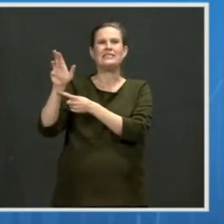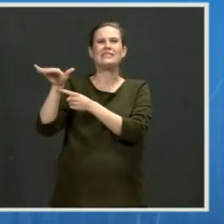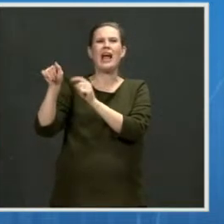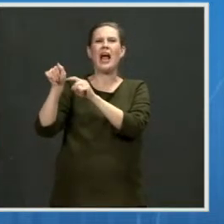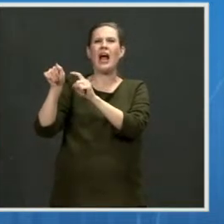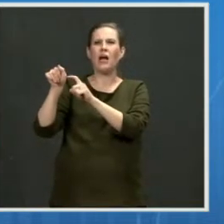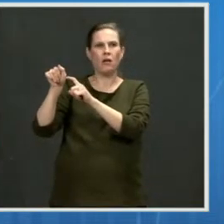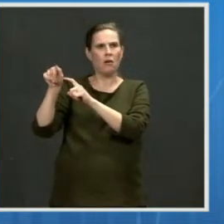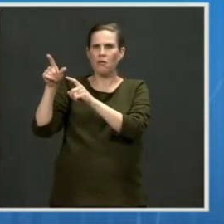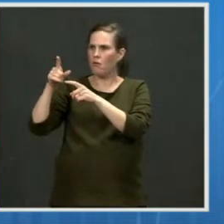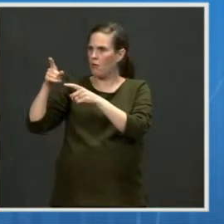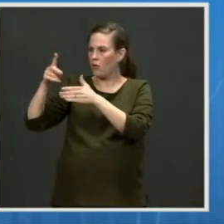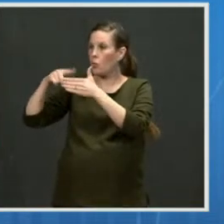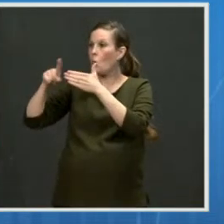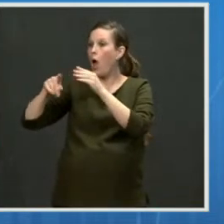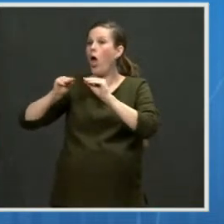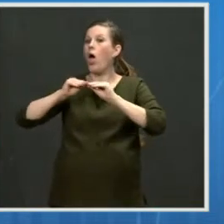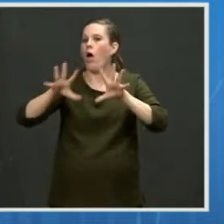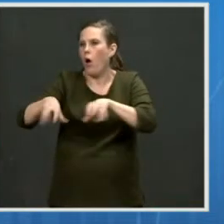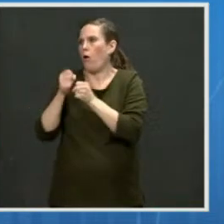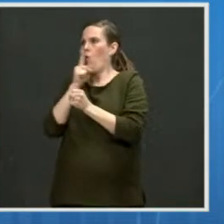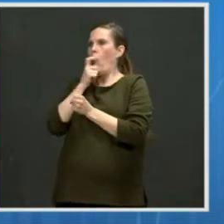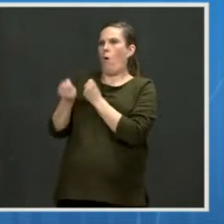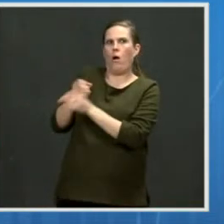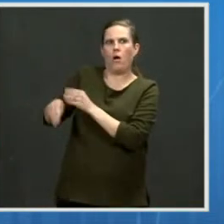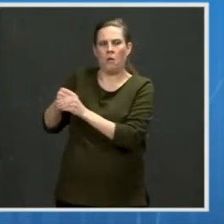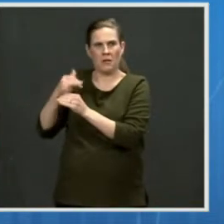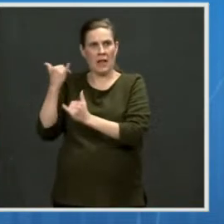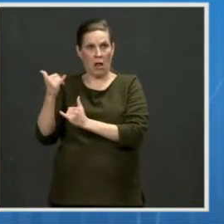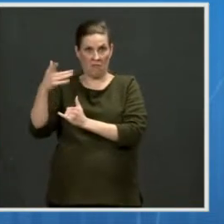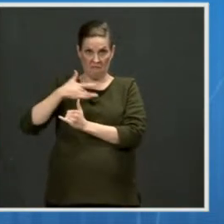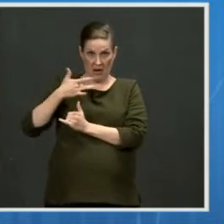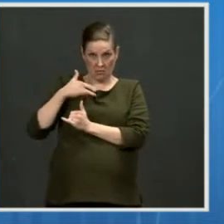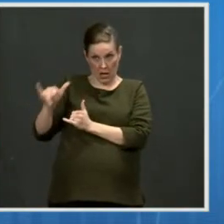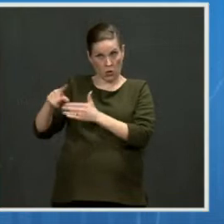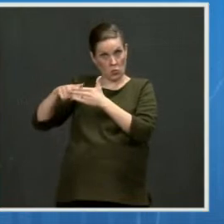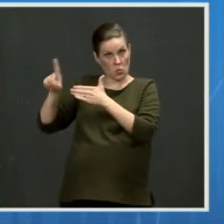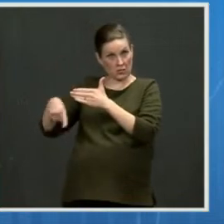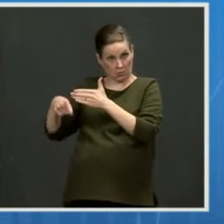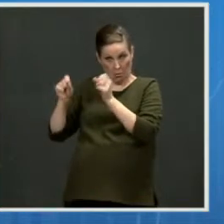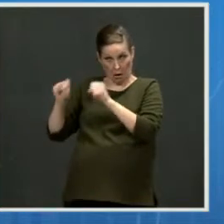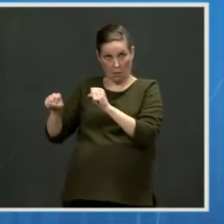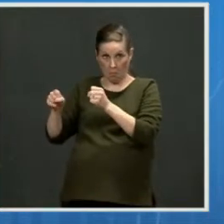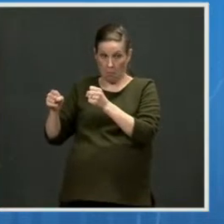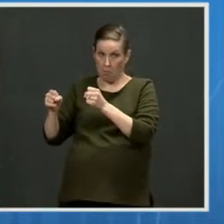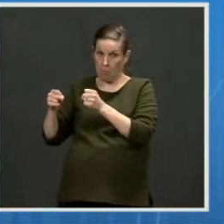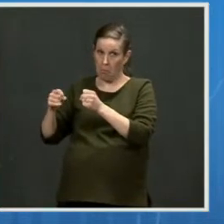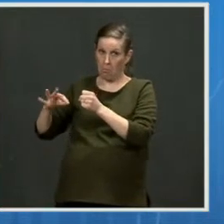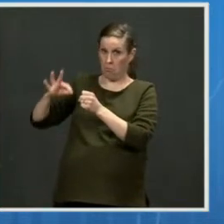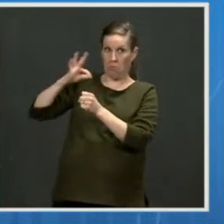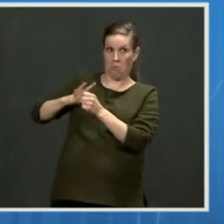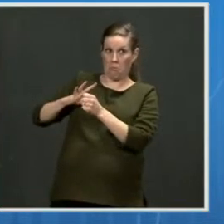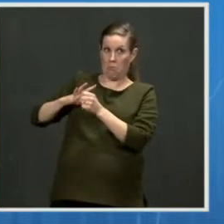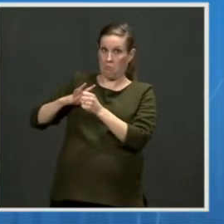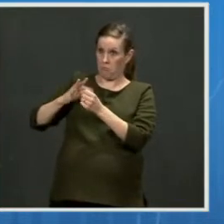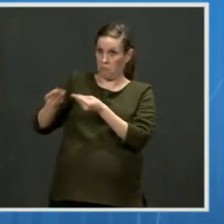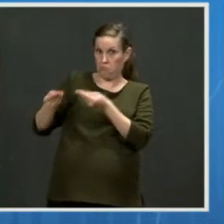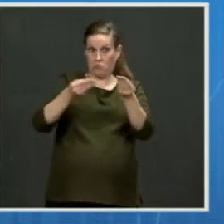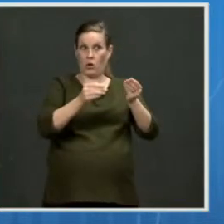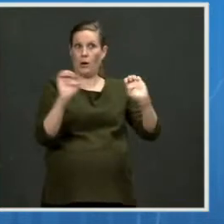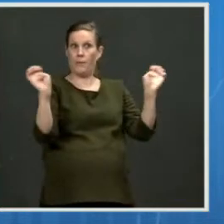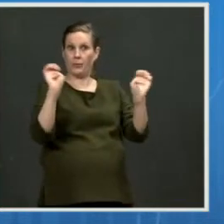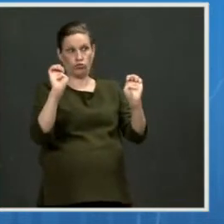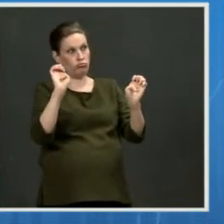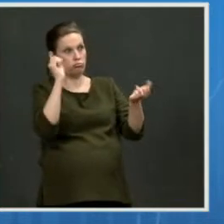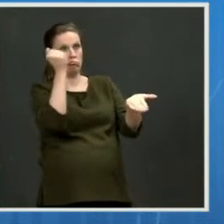that their updated results will enable them to secure emergency use authorization? Because I think many countries around the